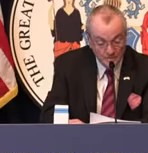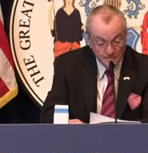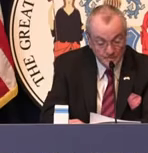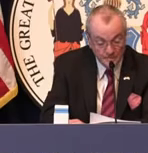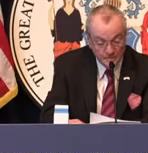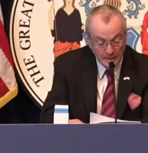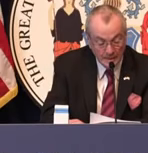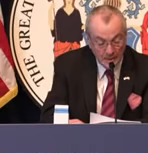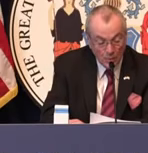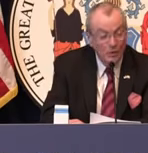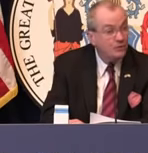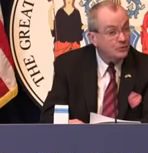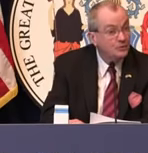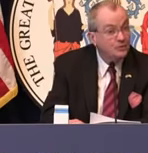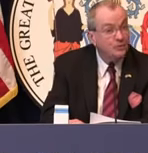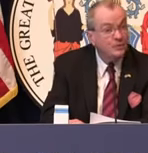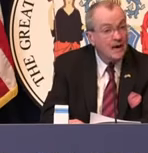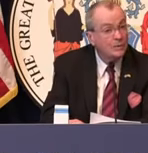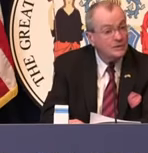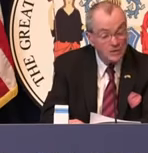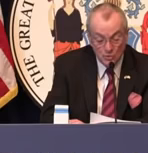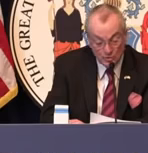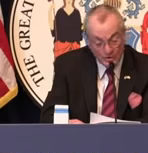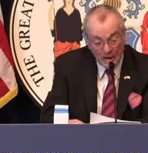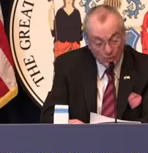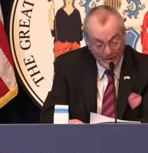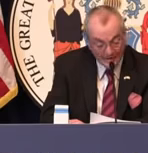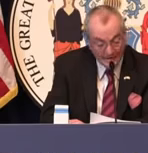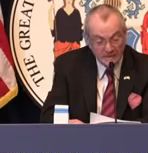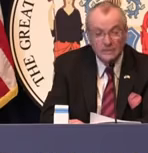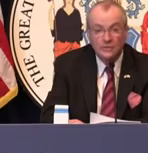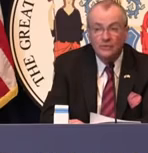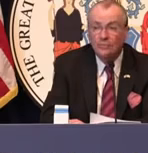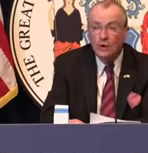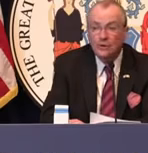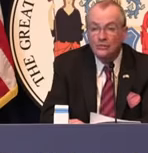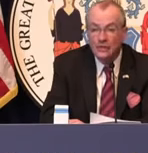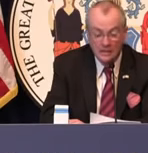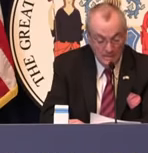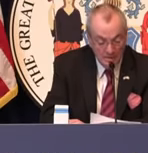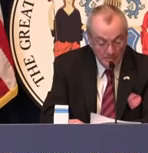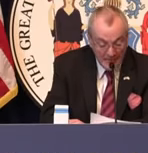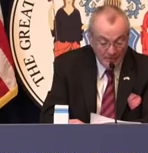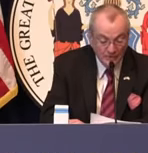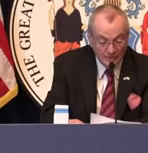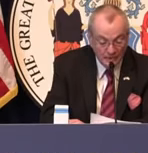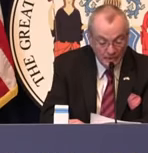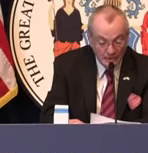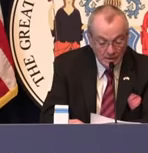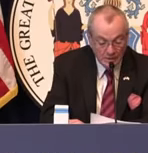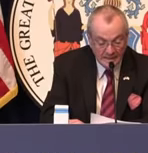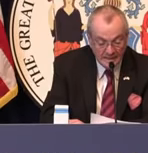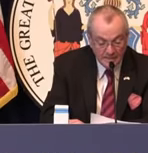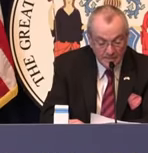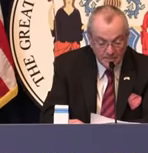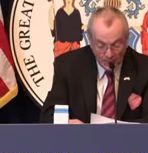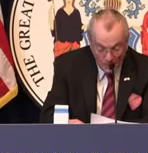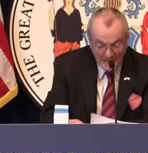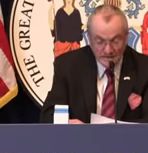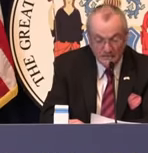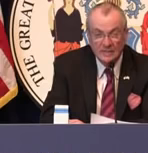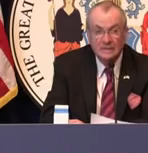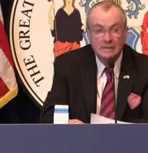board. We also knew that that review could not wait until this emergency passed. We needed to